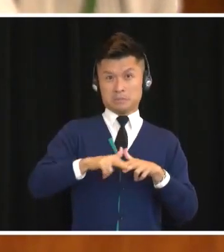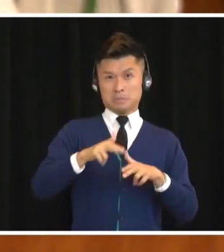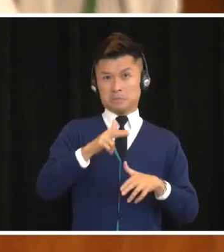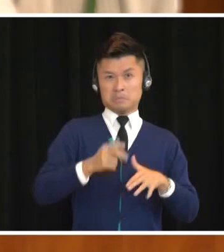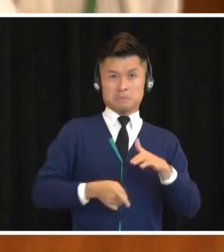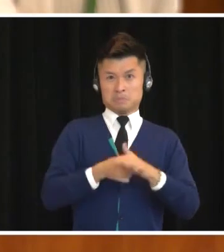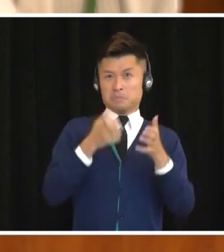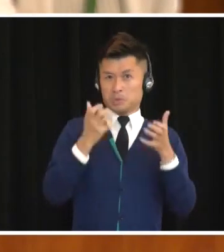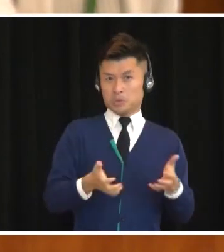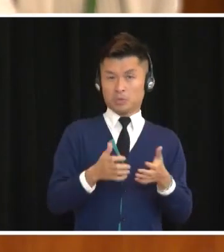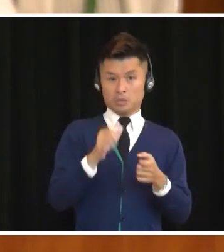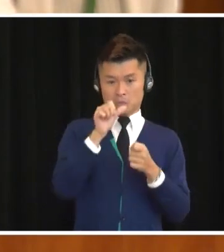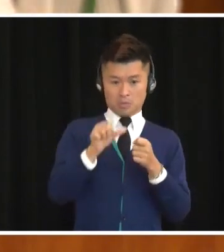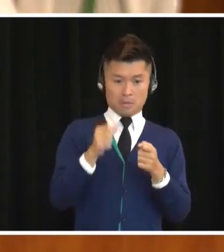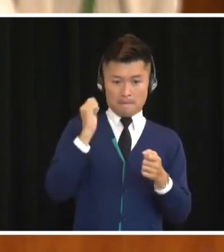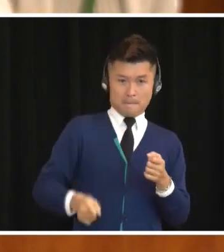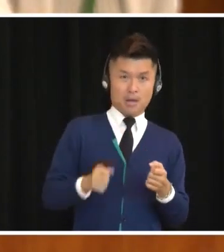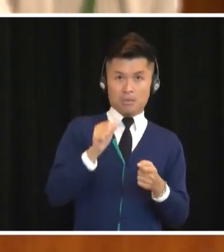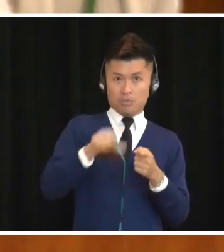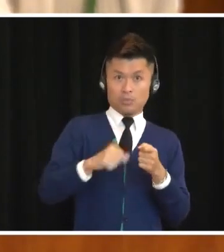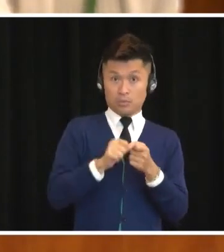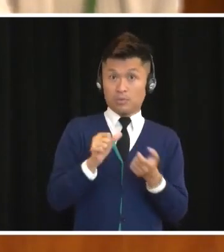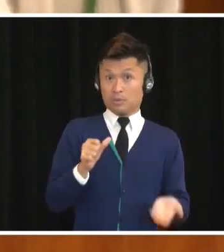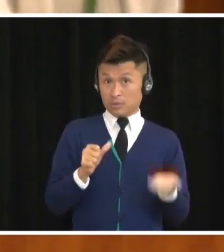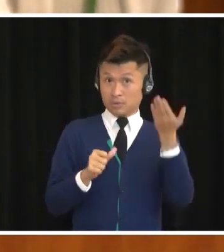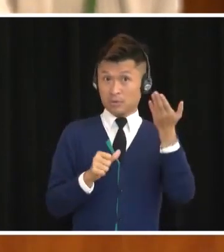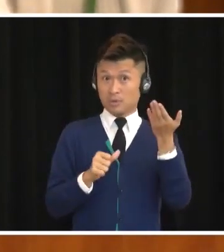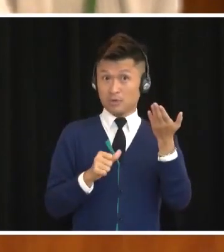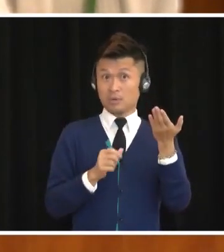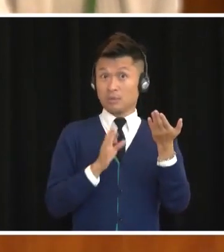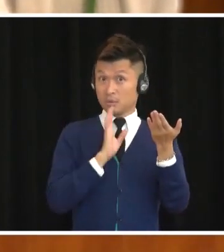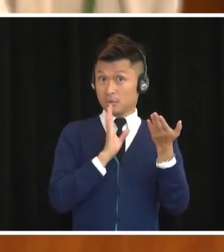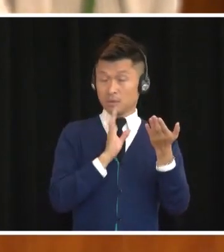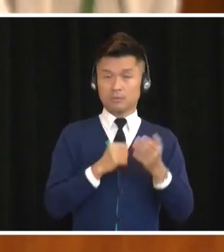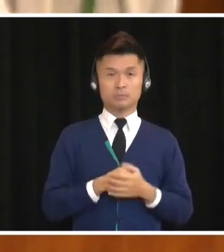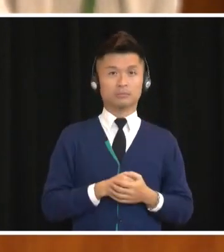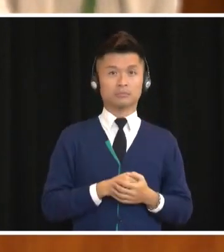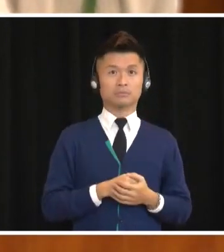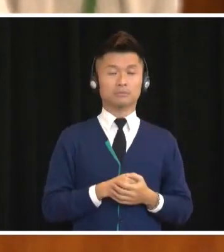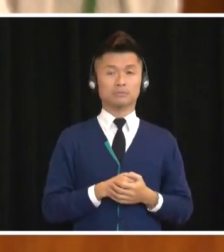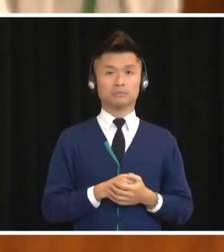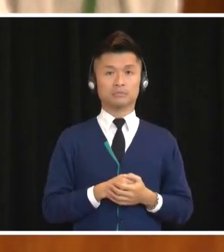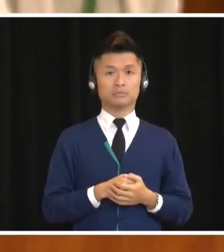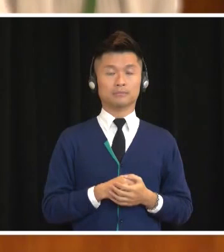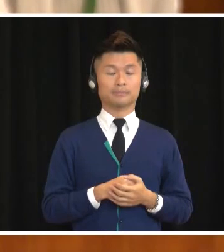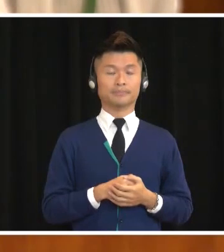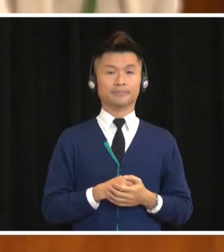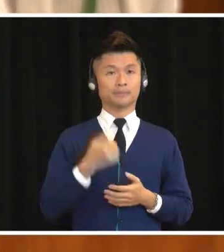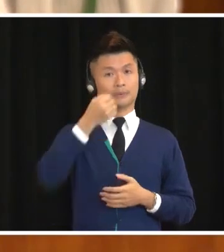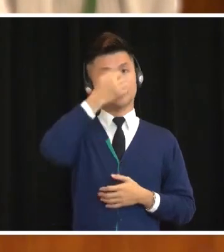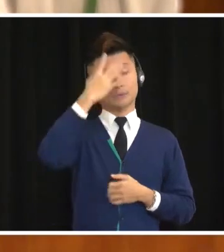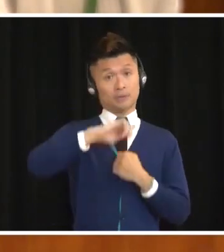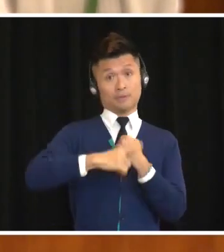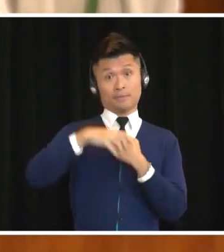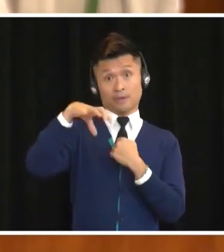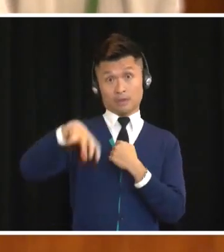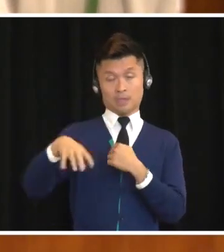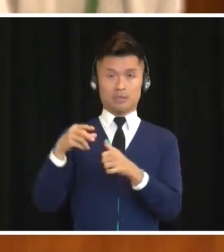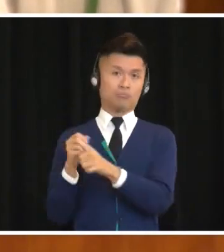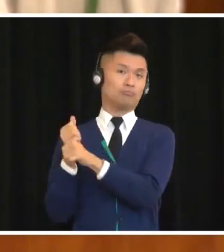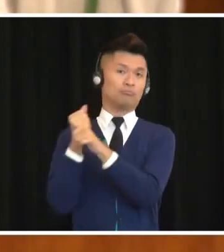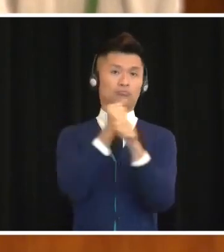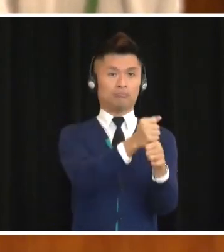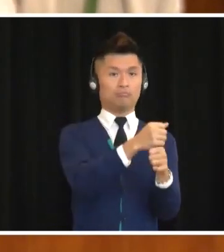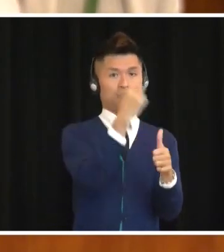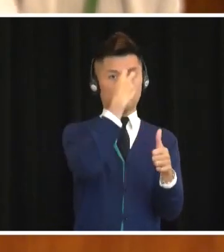a child is above 14 years old and the offense is subject to a minimum of punishment